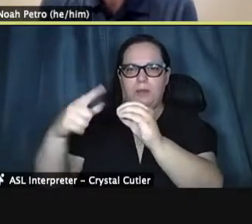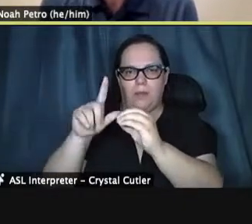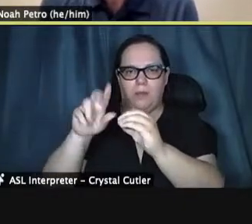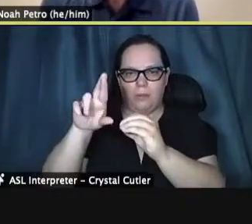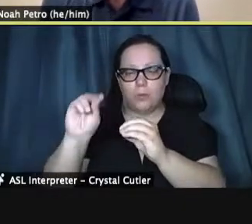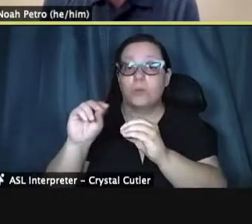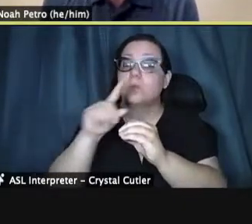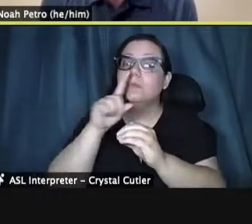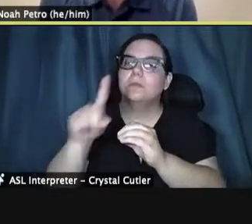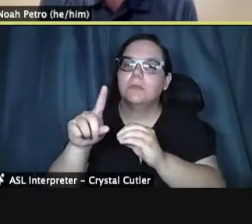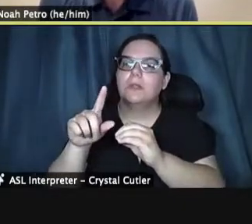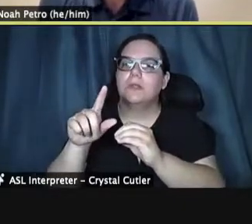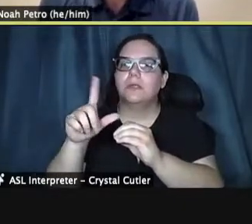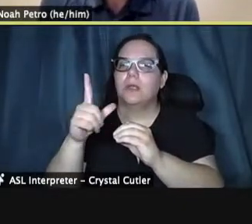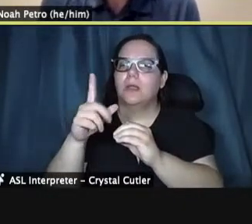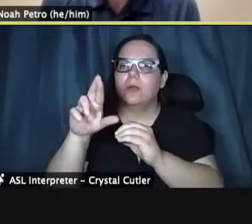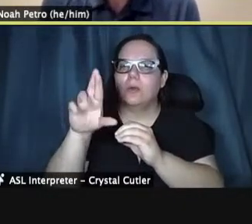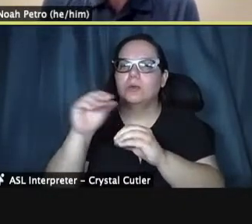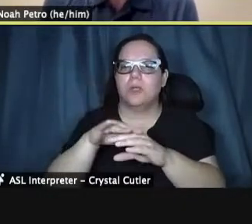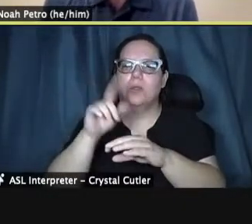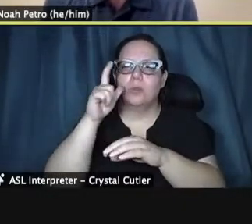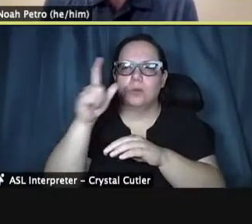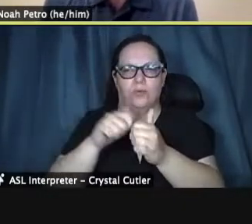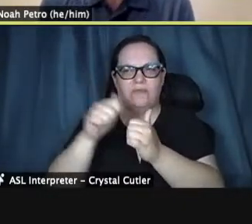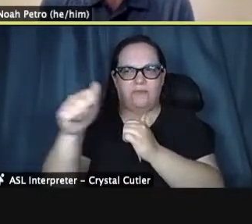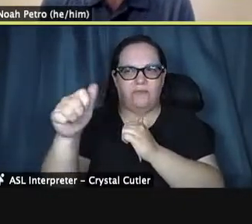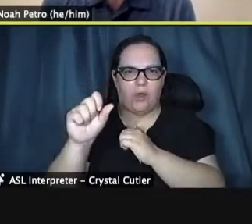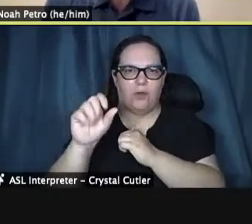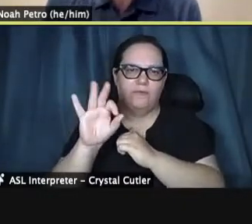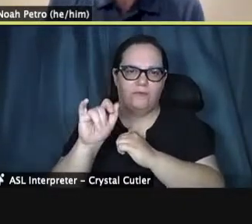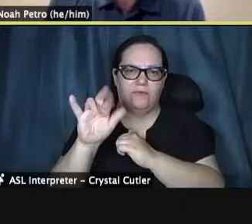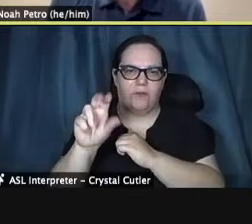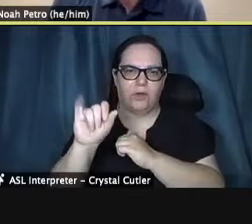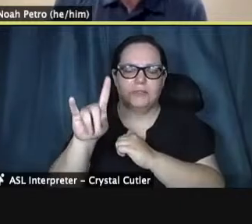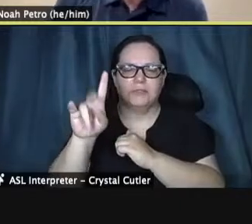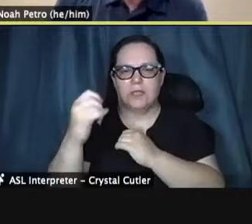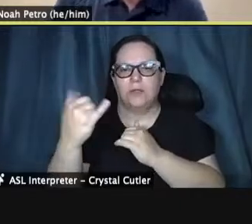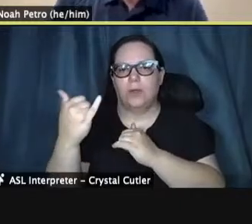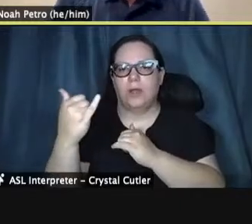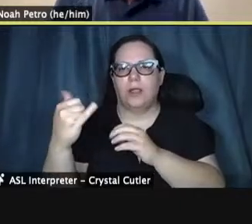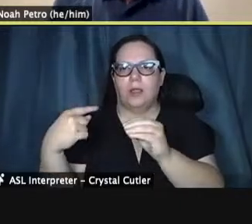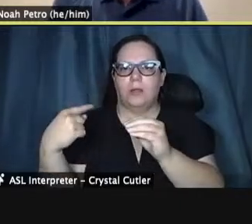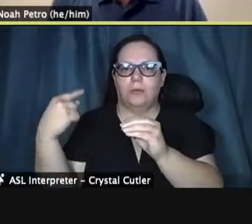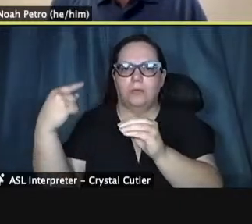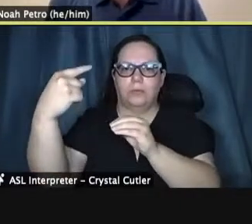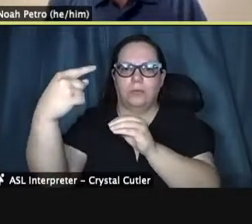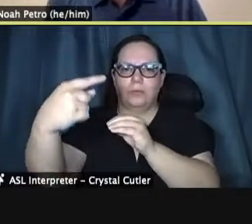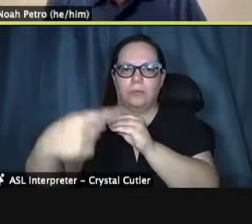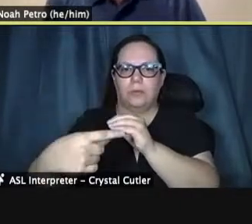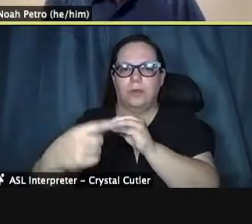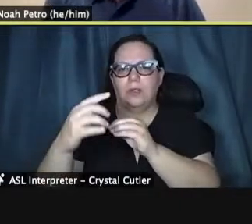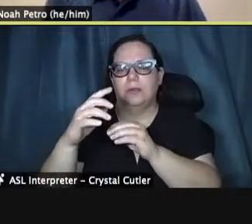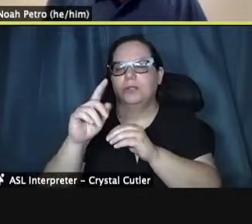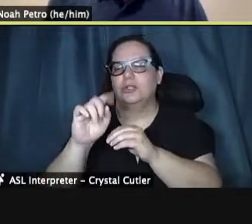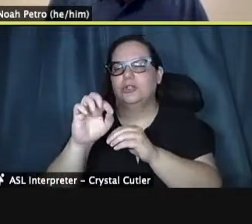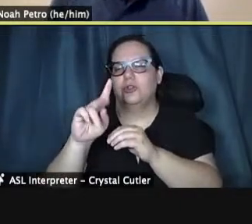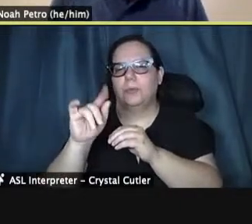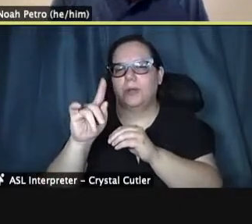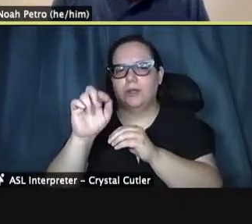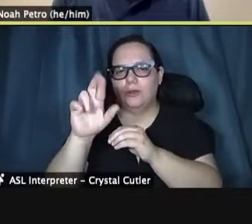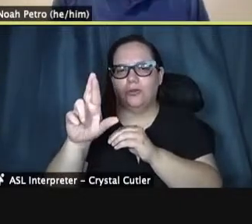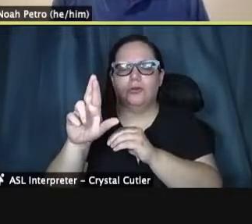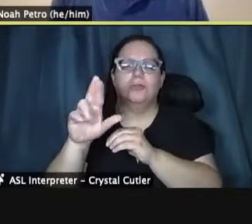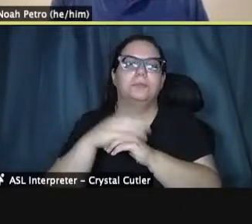right now, right along the terminator, and about to pass over Mare Moscoviense. And so if you allow me